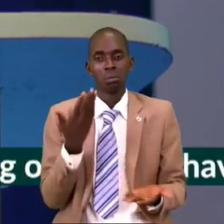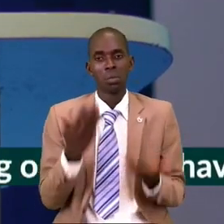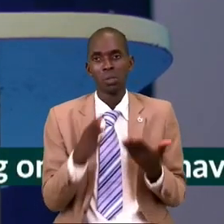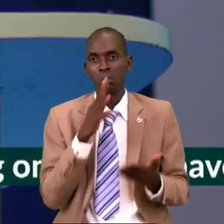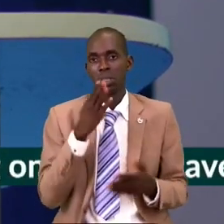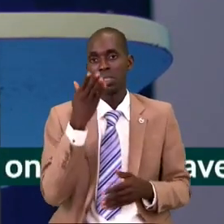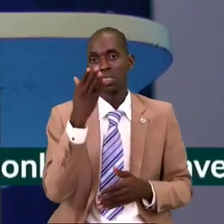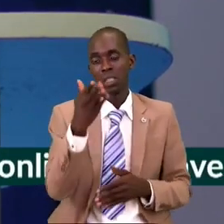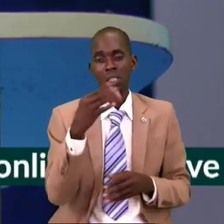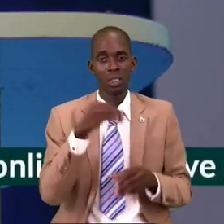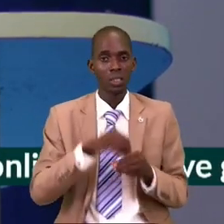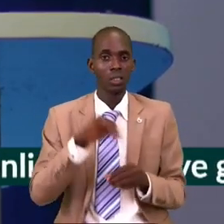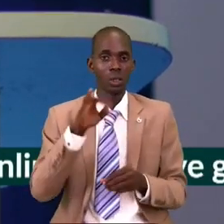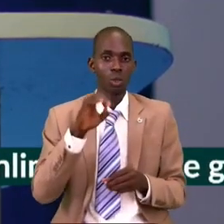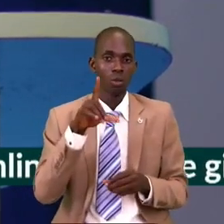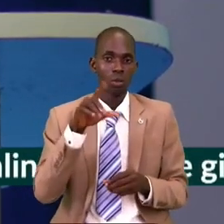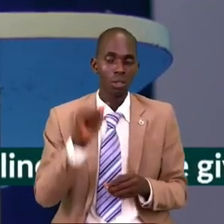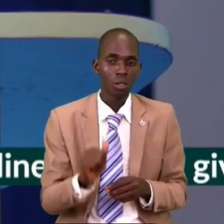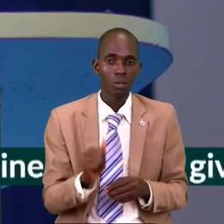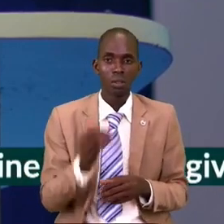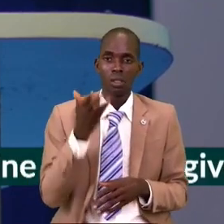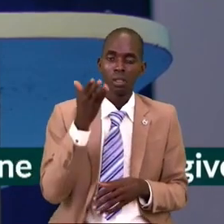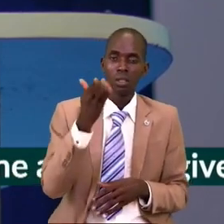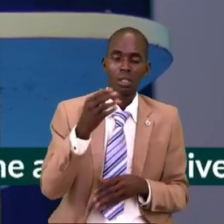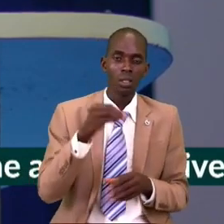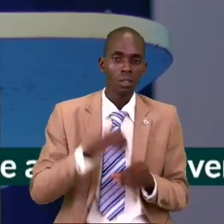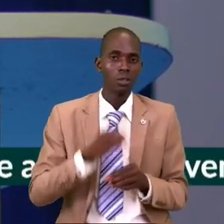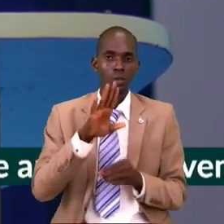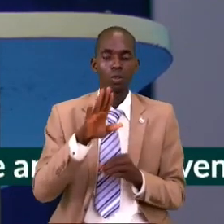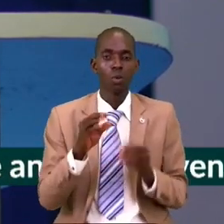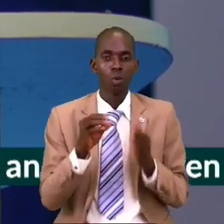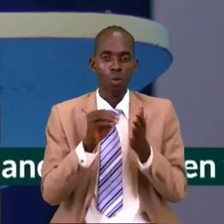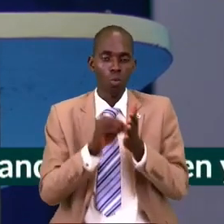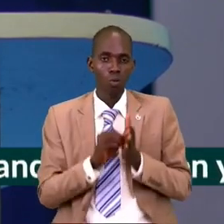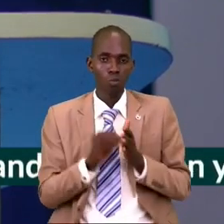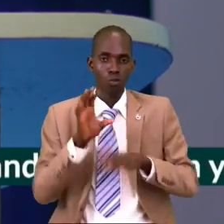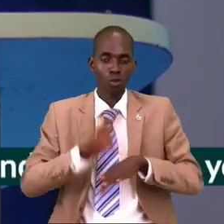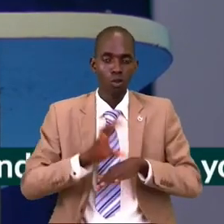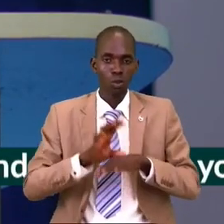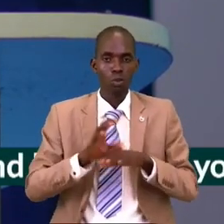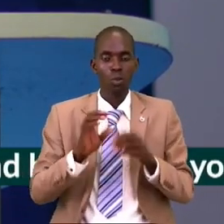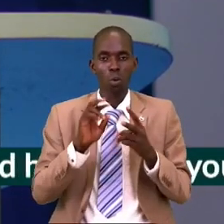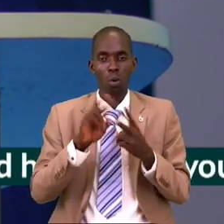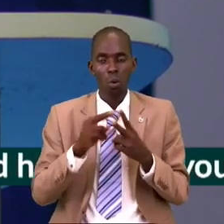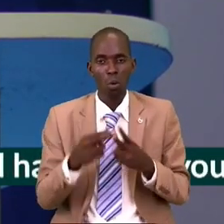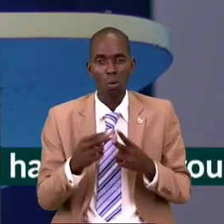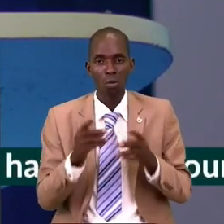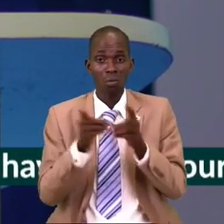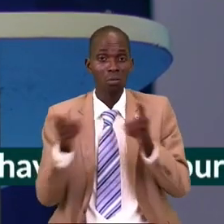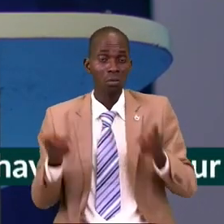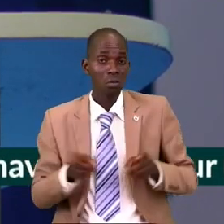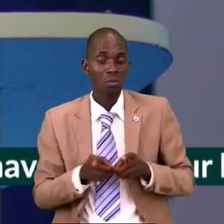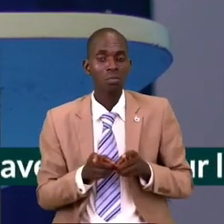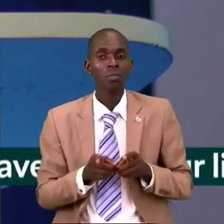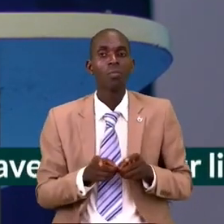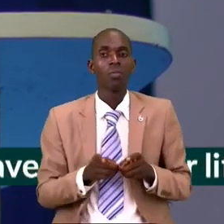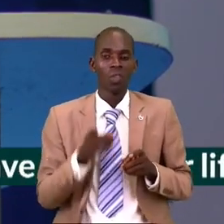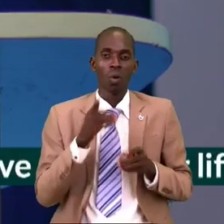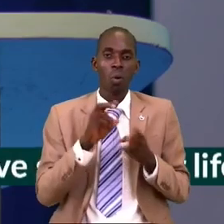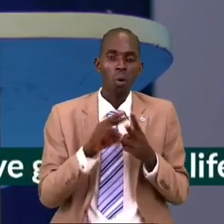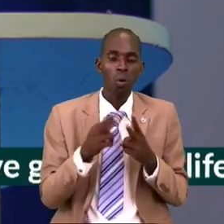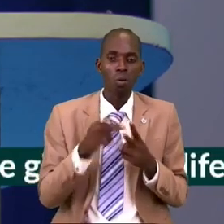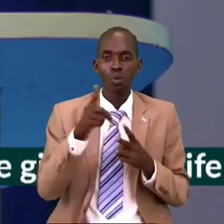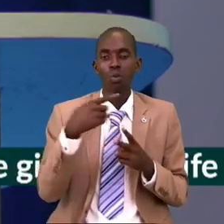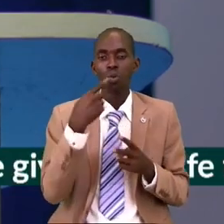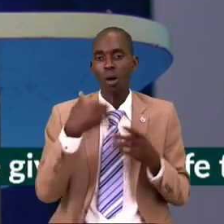them to come out and give their testimonies when it is time. Practically, God